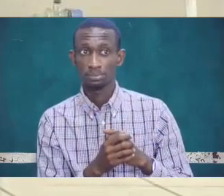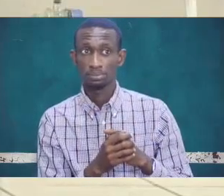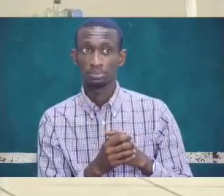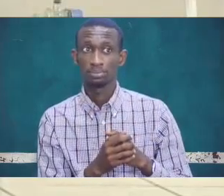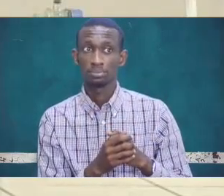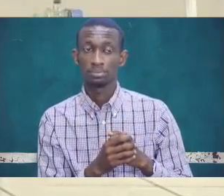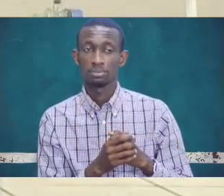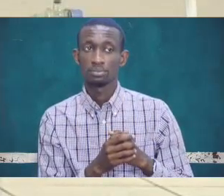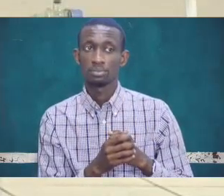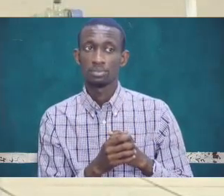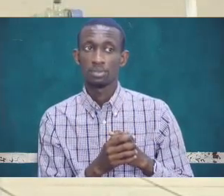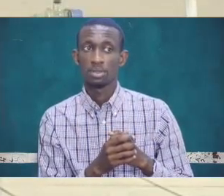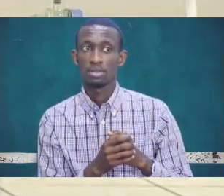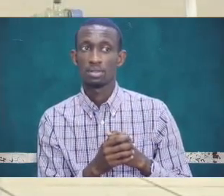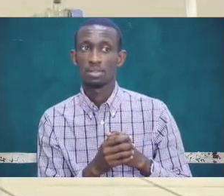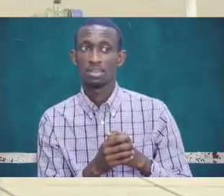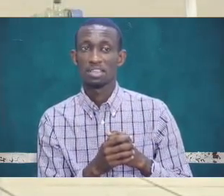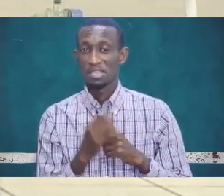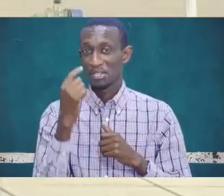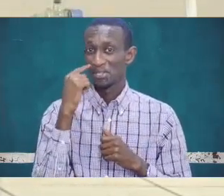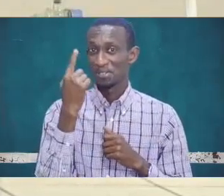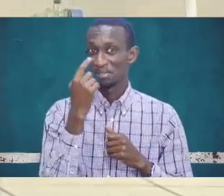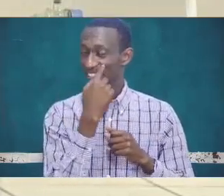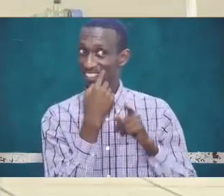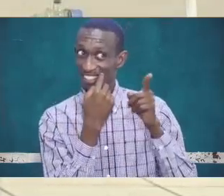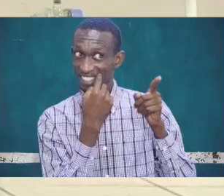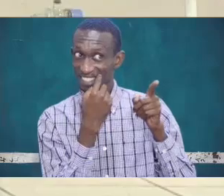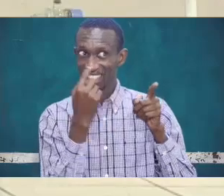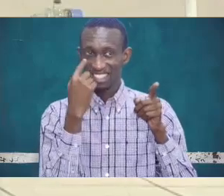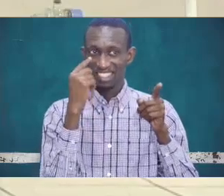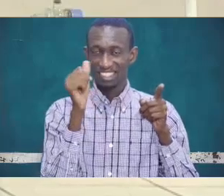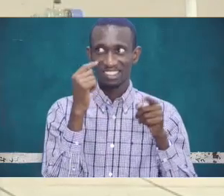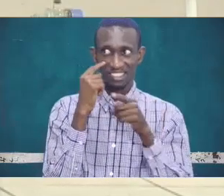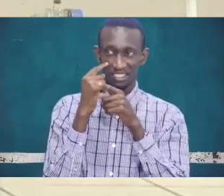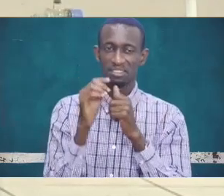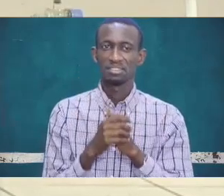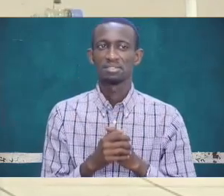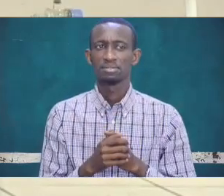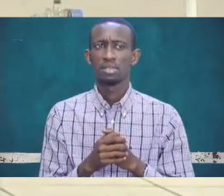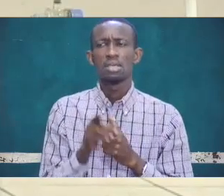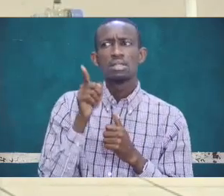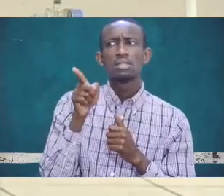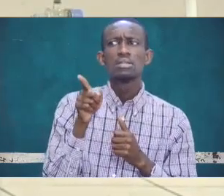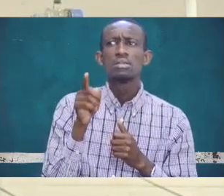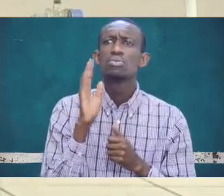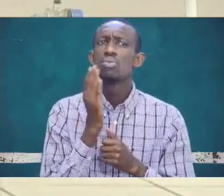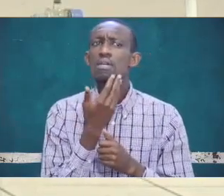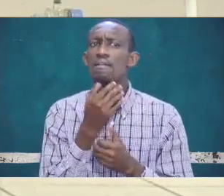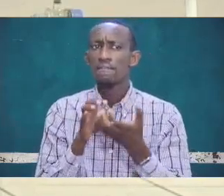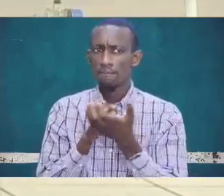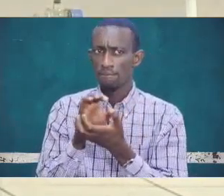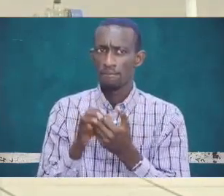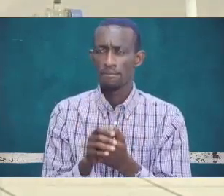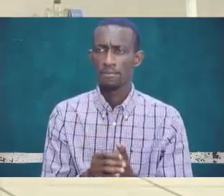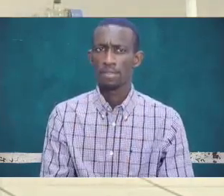eye can go the other side and then look at this one as well. So this is the water, or rather this is the sand.